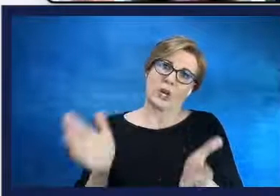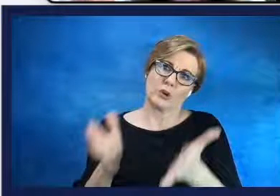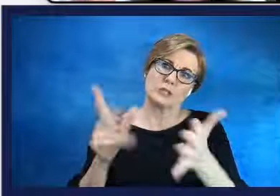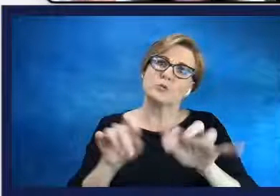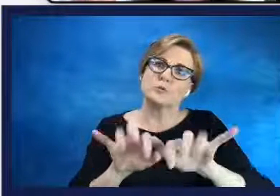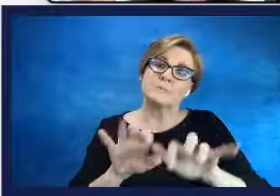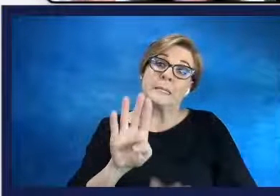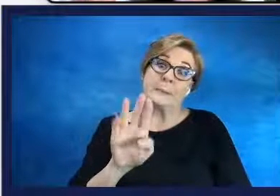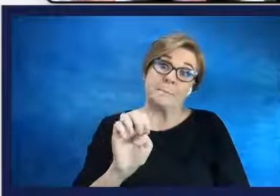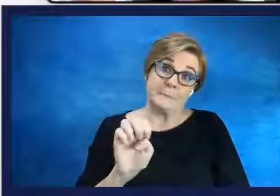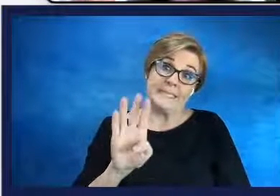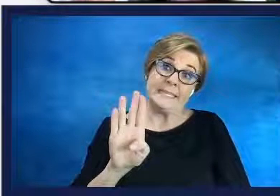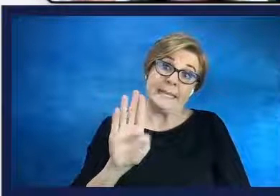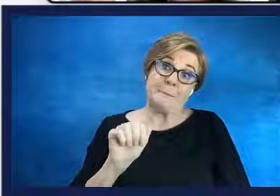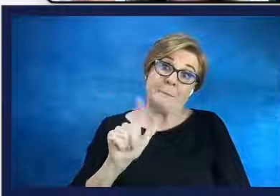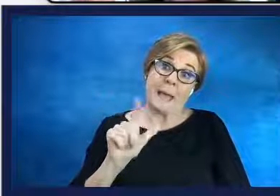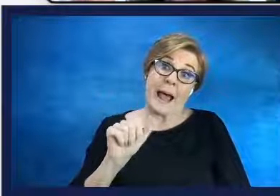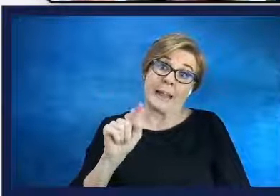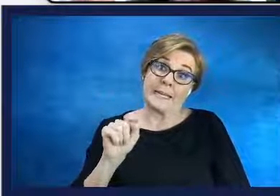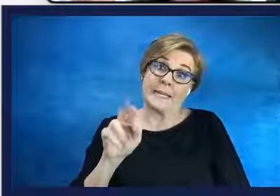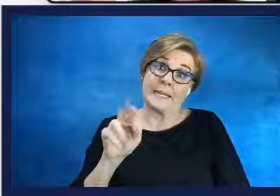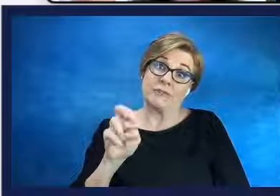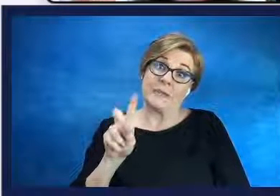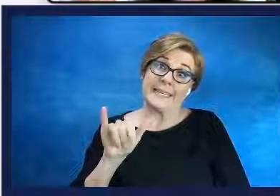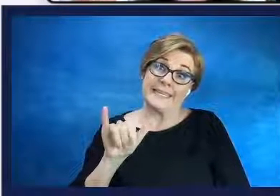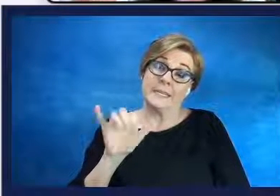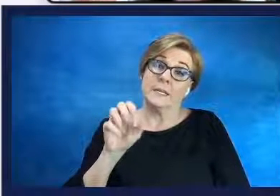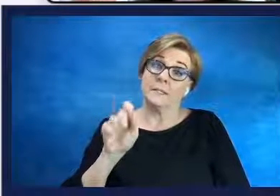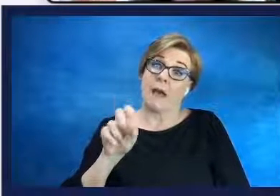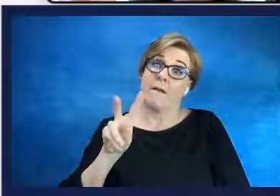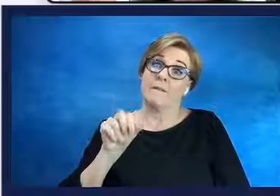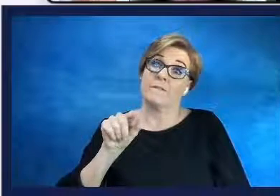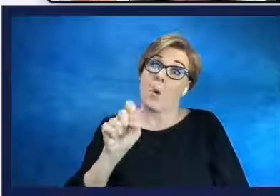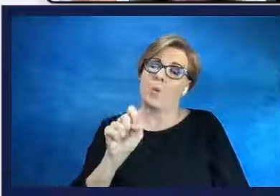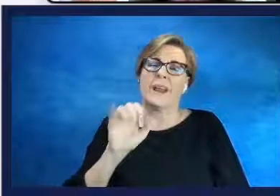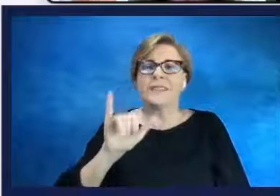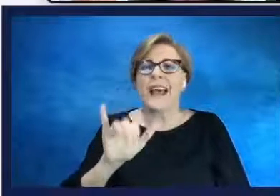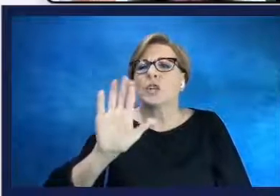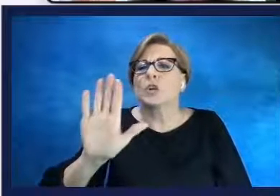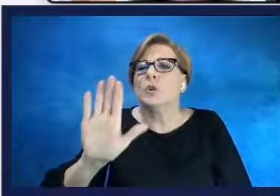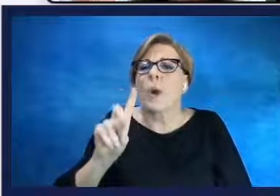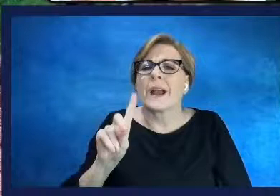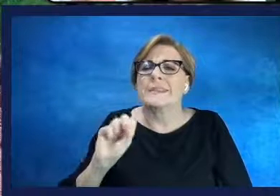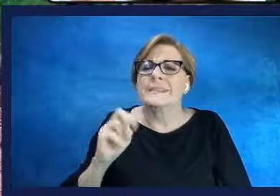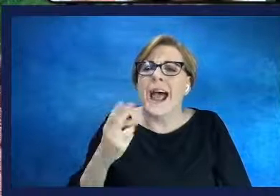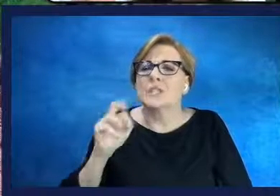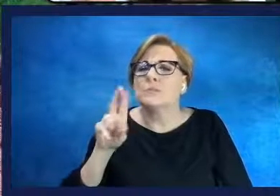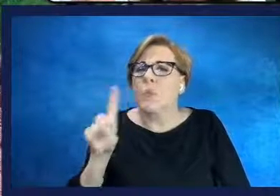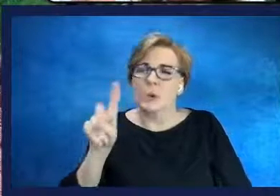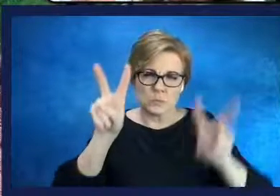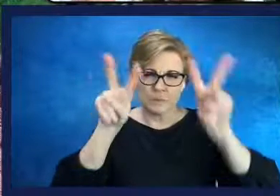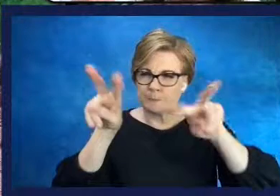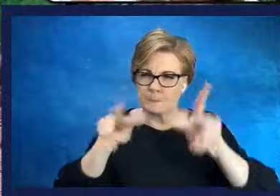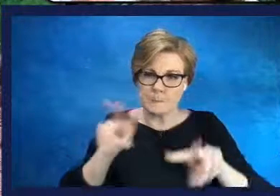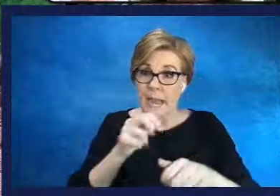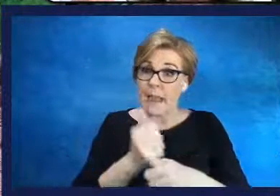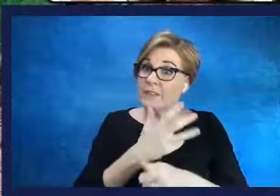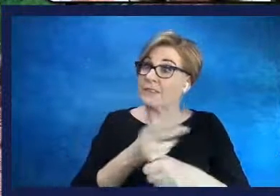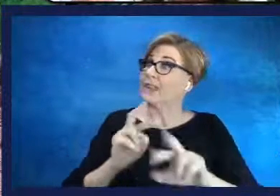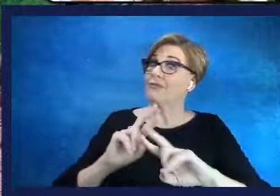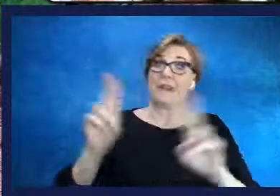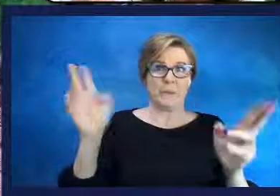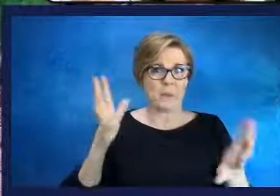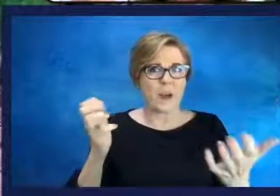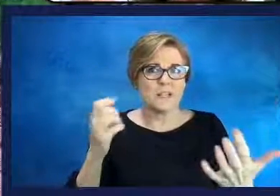view your personalized voter dashboard. It is your one-stop shop for all things elections. And we want to hear from you.